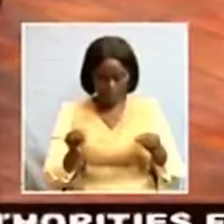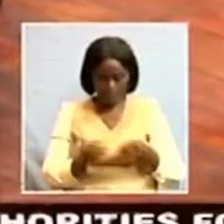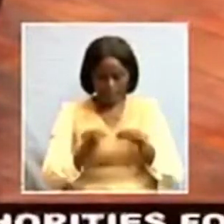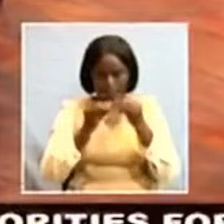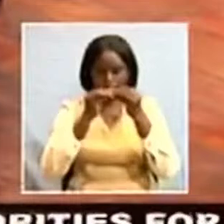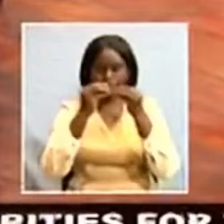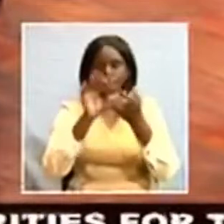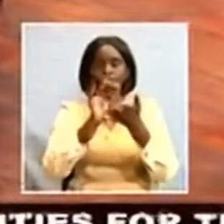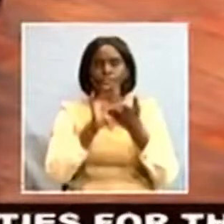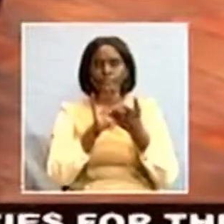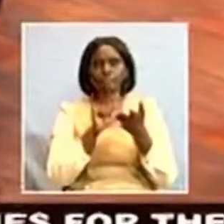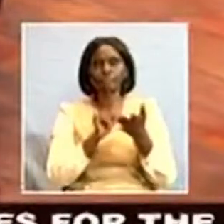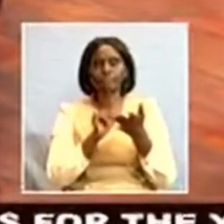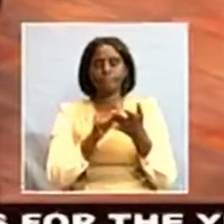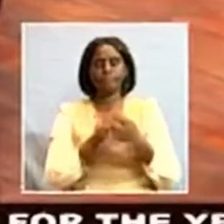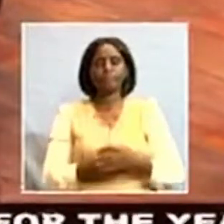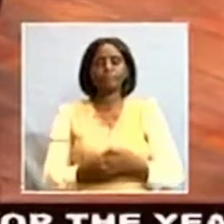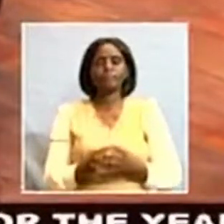debts.